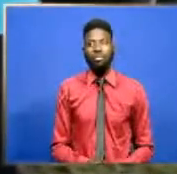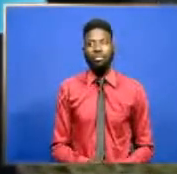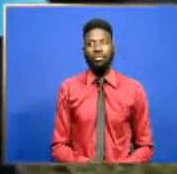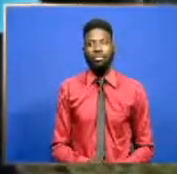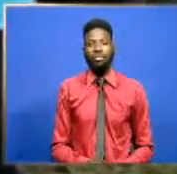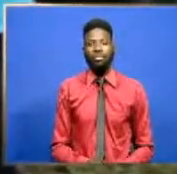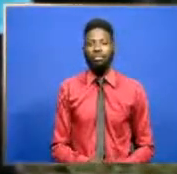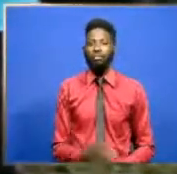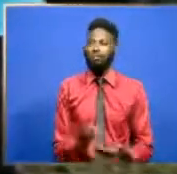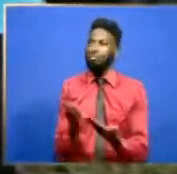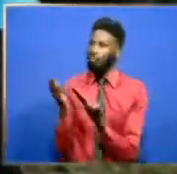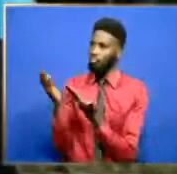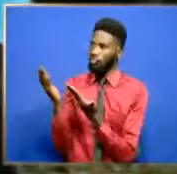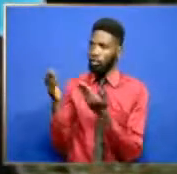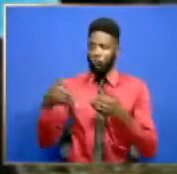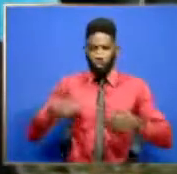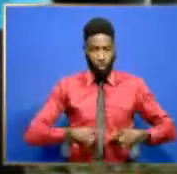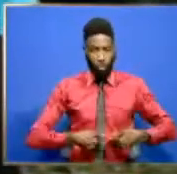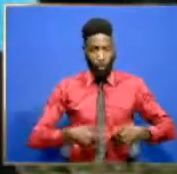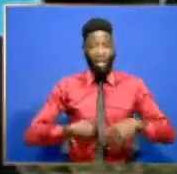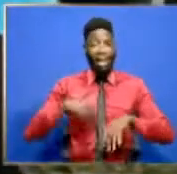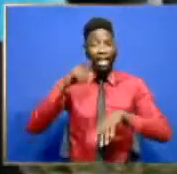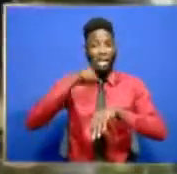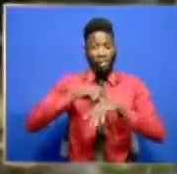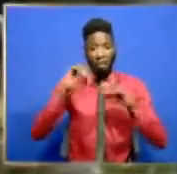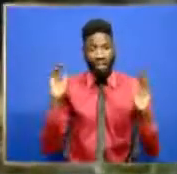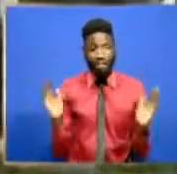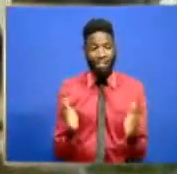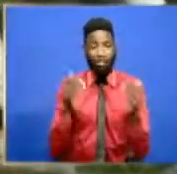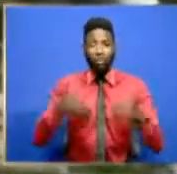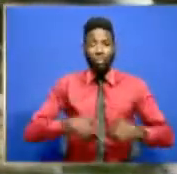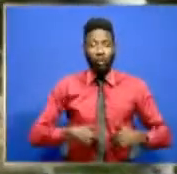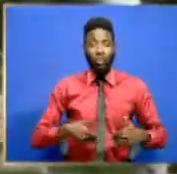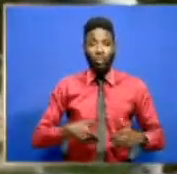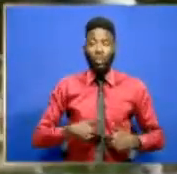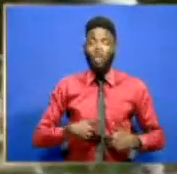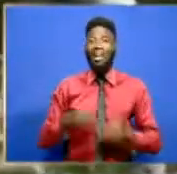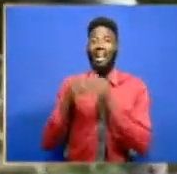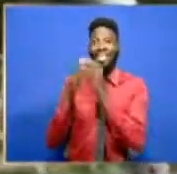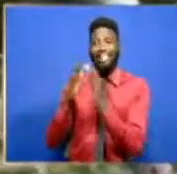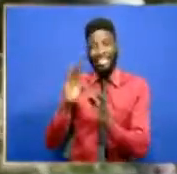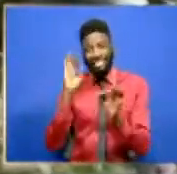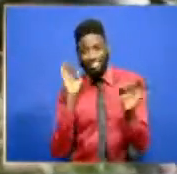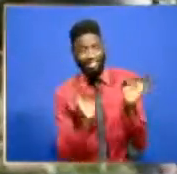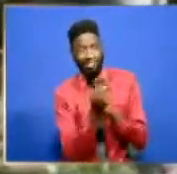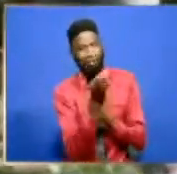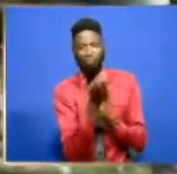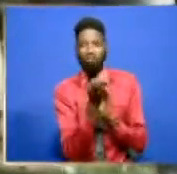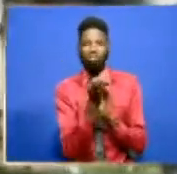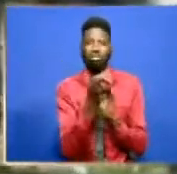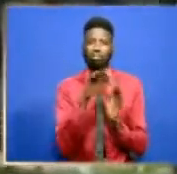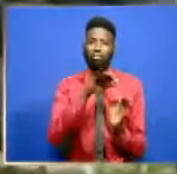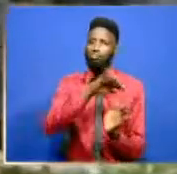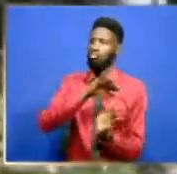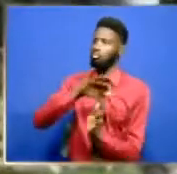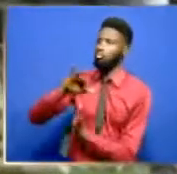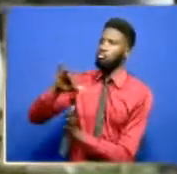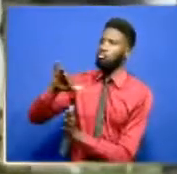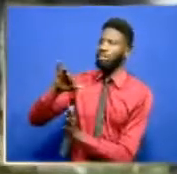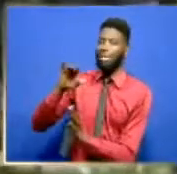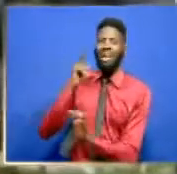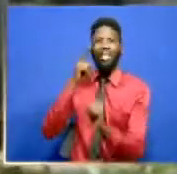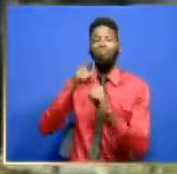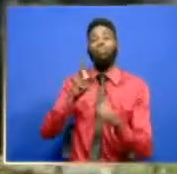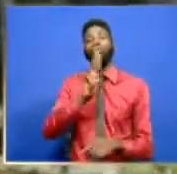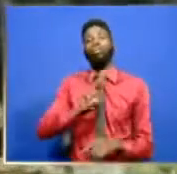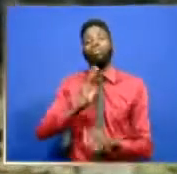firirida. Elsewhere, youth in Embu have urged the youth to shun divisive leaders who are out to exploit them for selfish political ends. Sisi